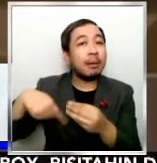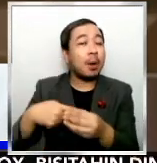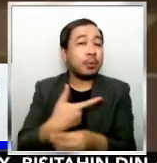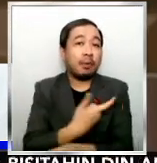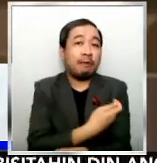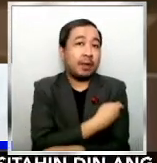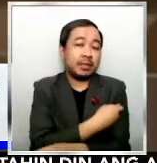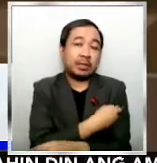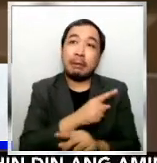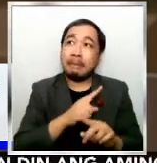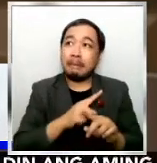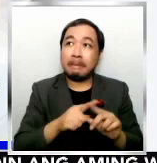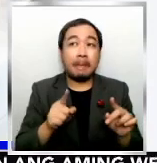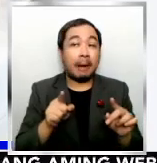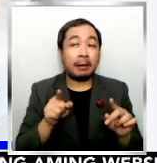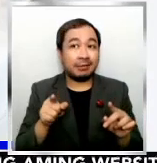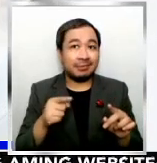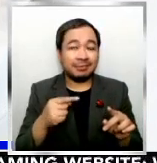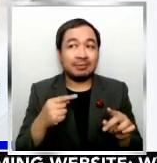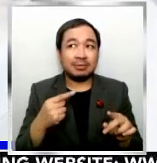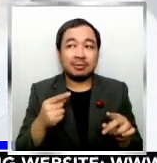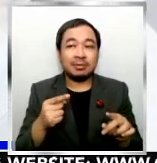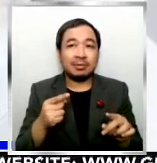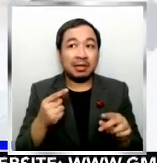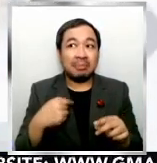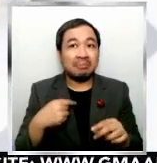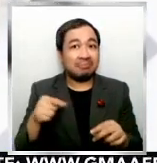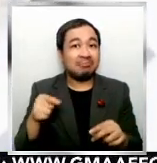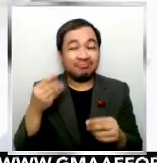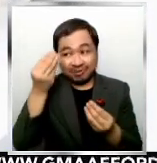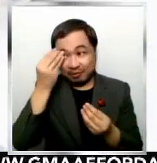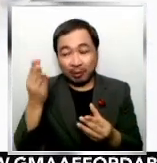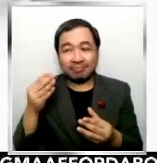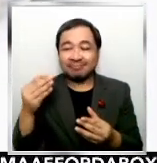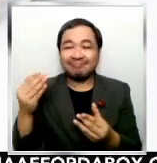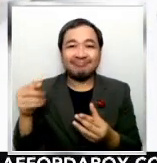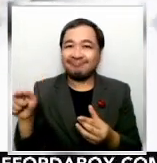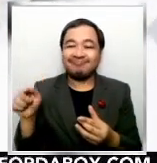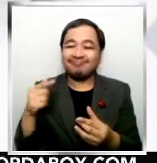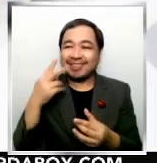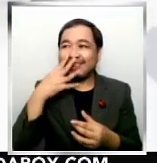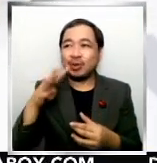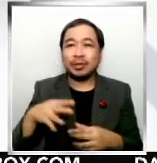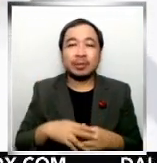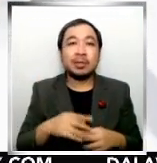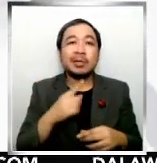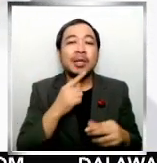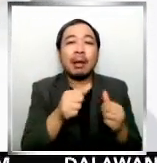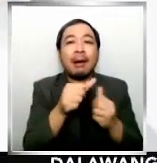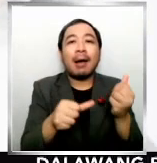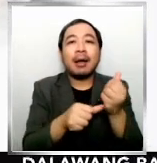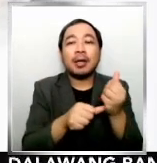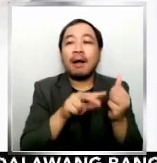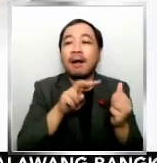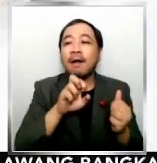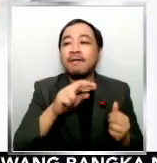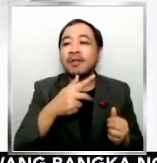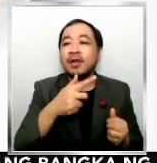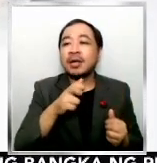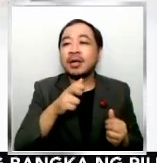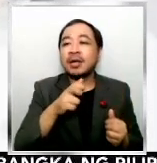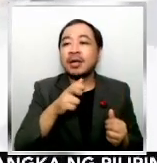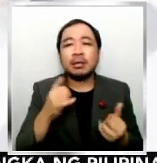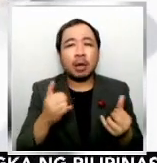sabi they were ignored. Sabi ni Undersecretary Maria Rosario Vergere, may DOH administrative order na pinapayagang